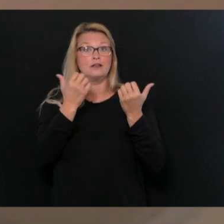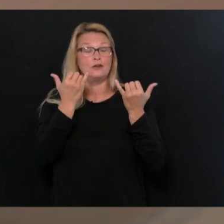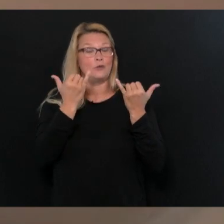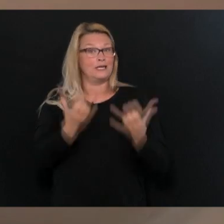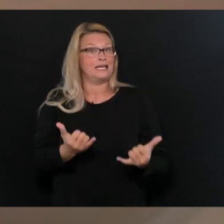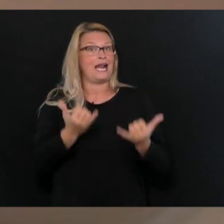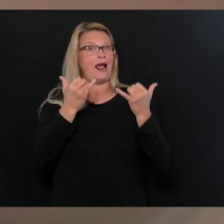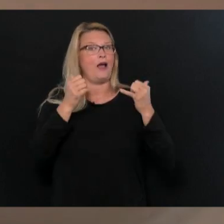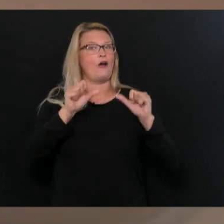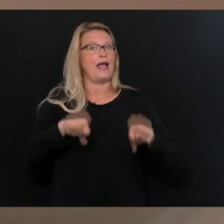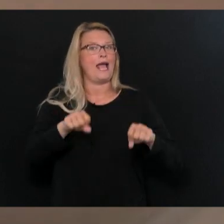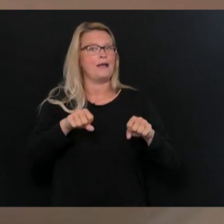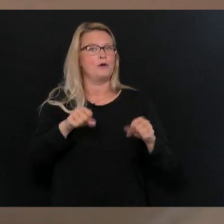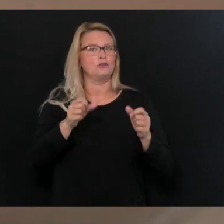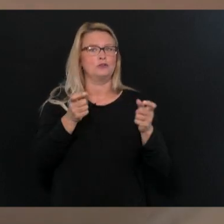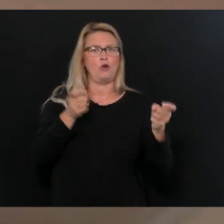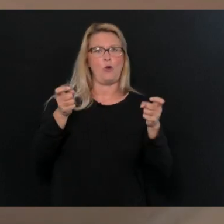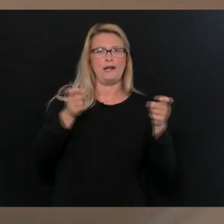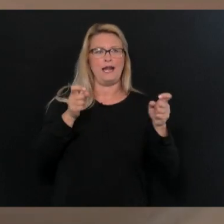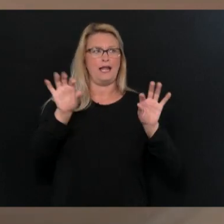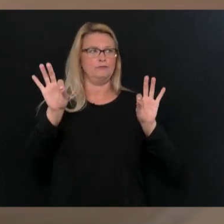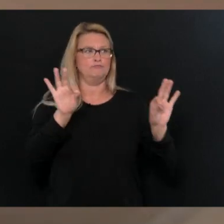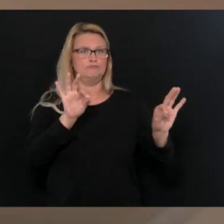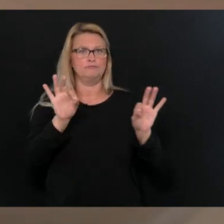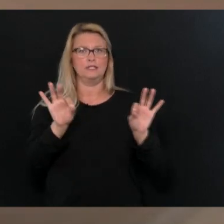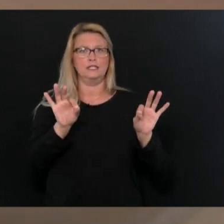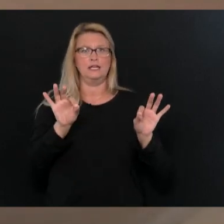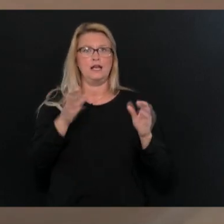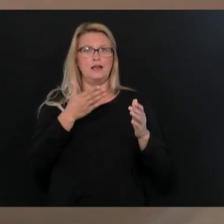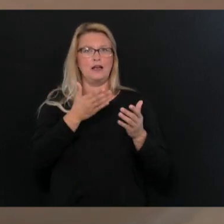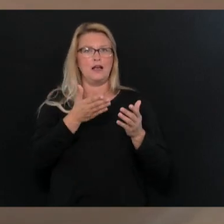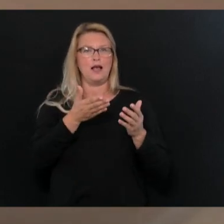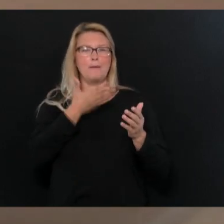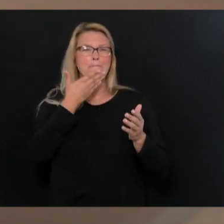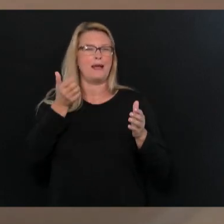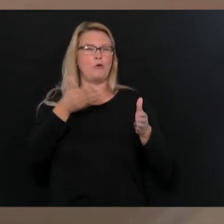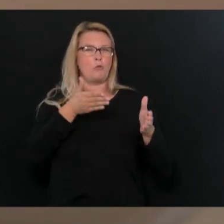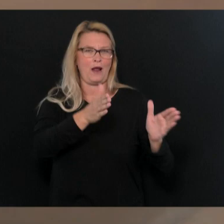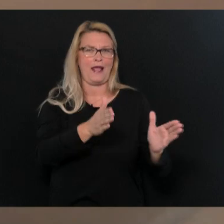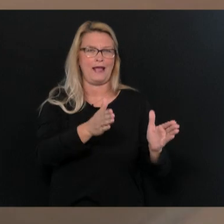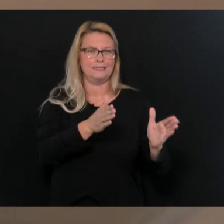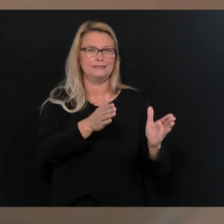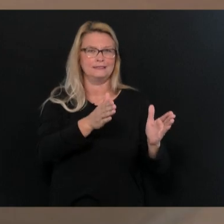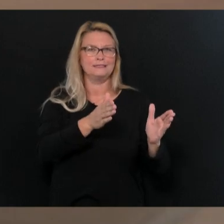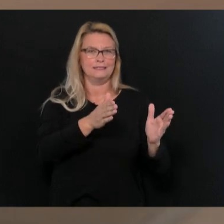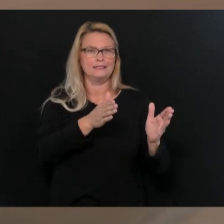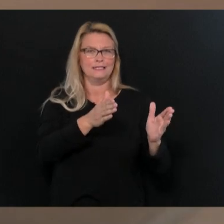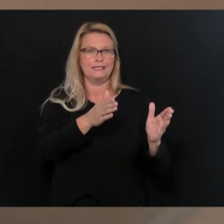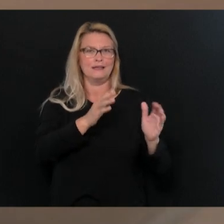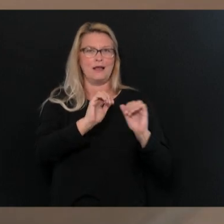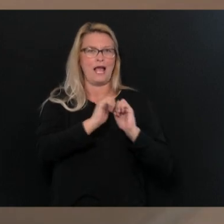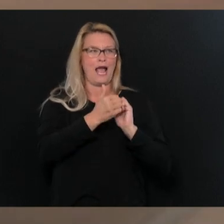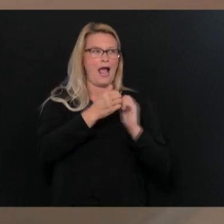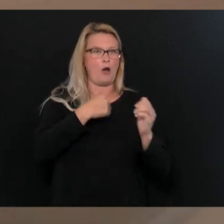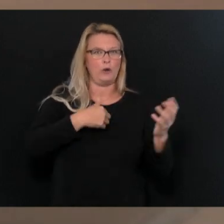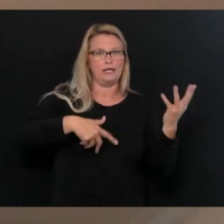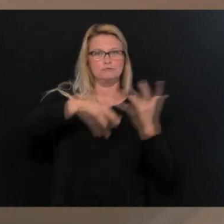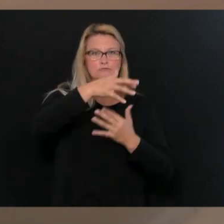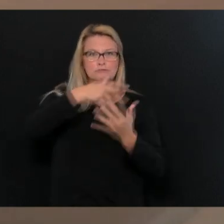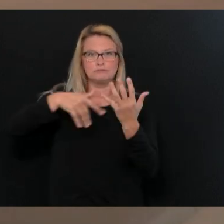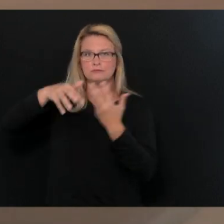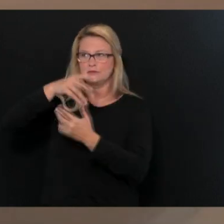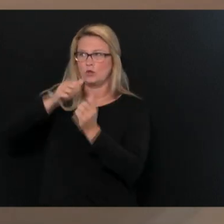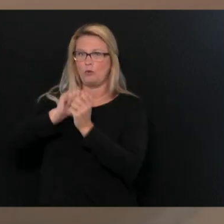able to coordinate in even better ways interactions between all the groups. And